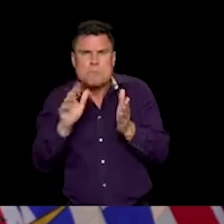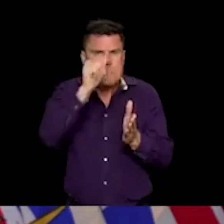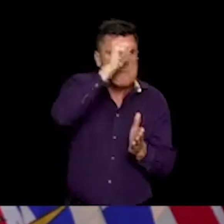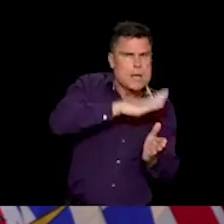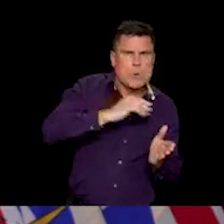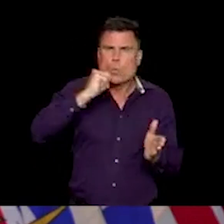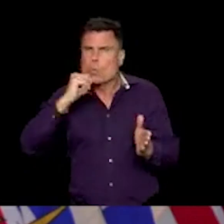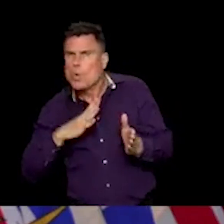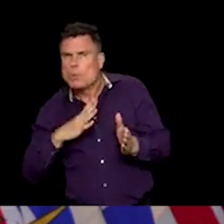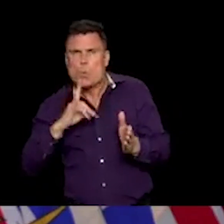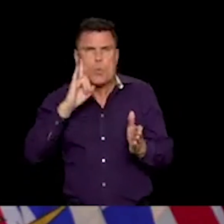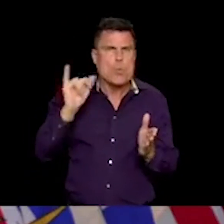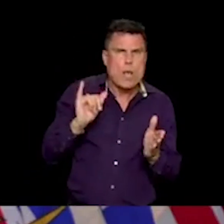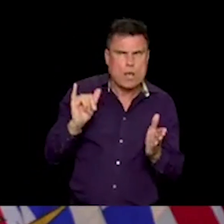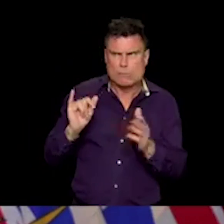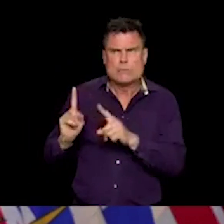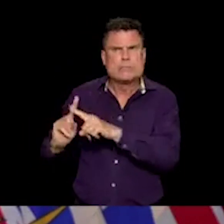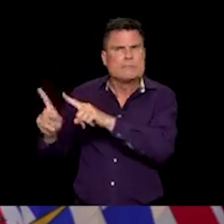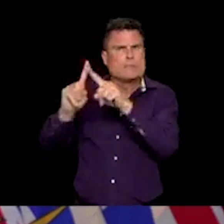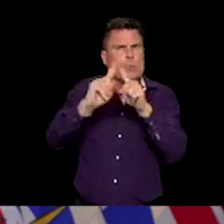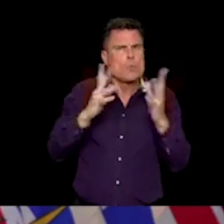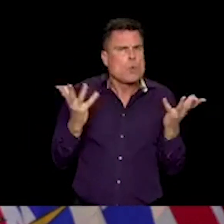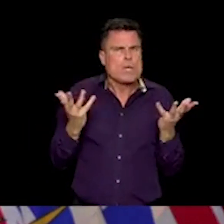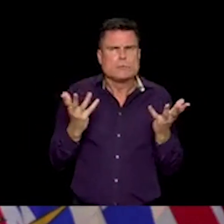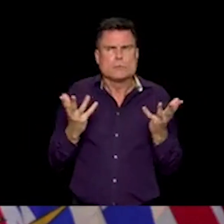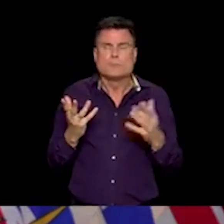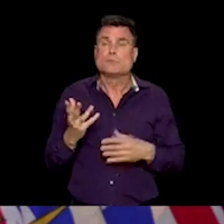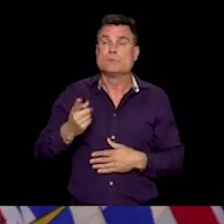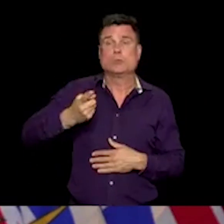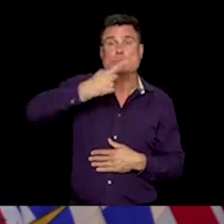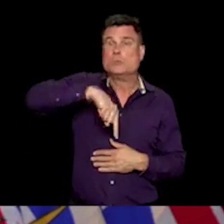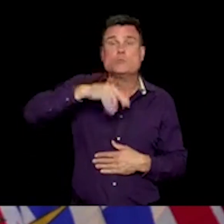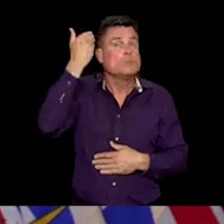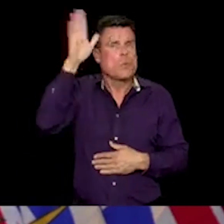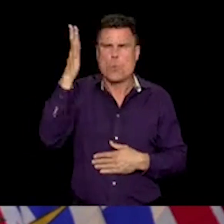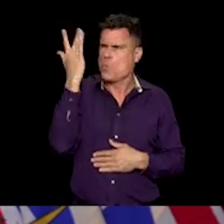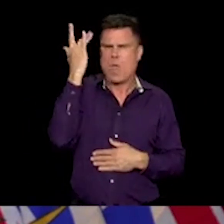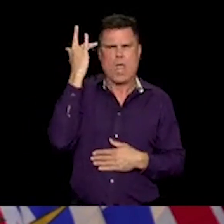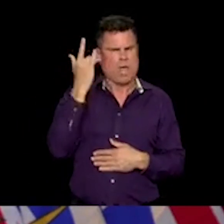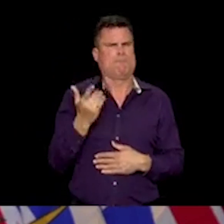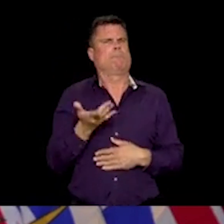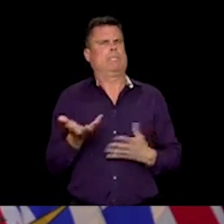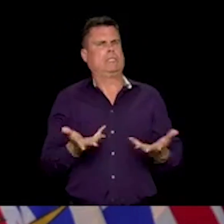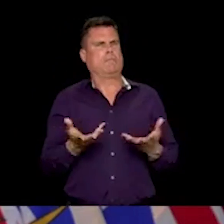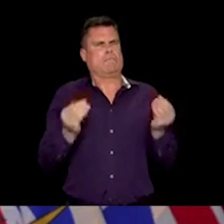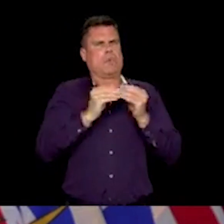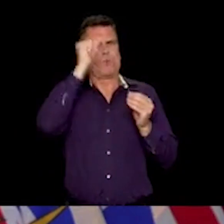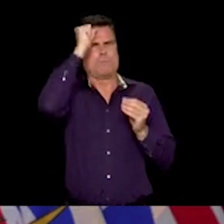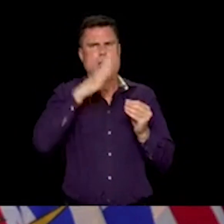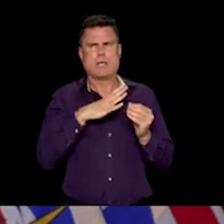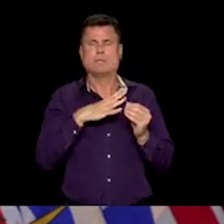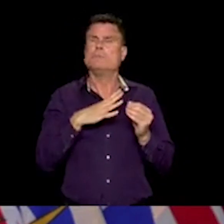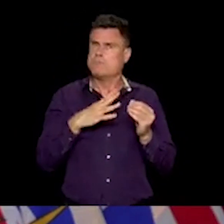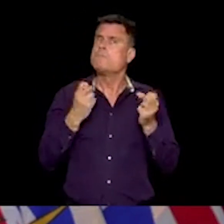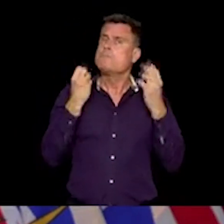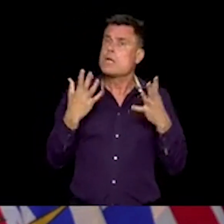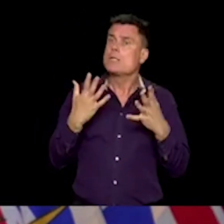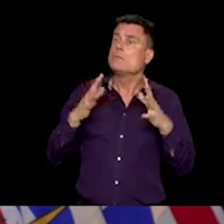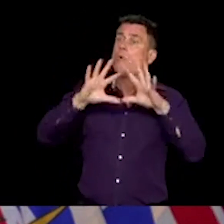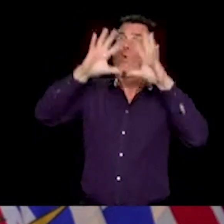versus 38% or 57 of whom were female. So our stats are slightly different from what we're seeing in